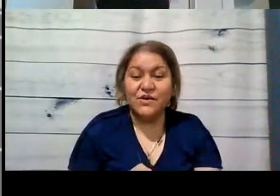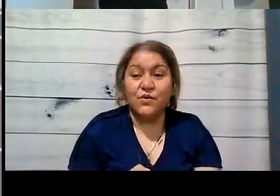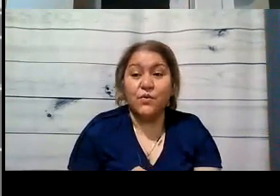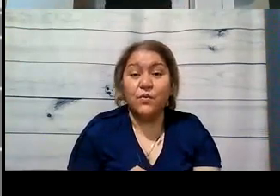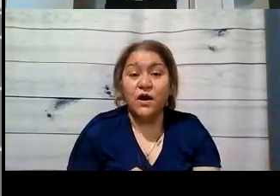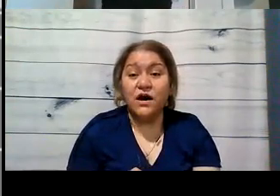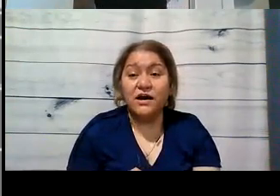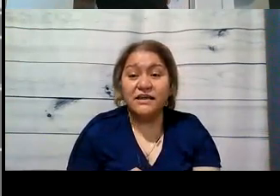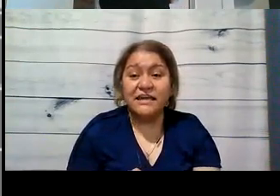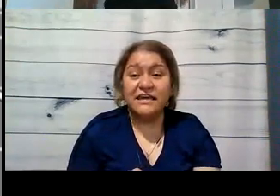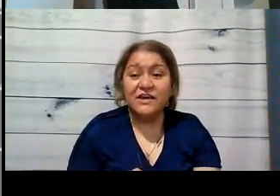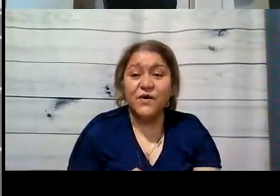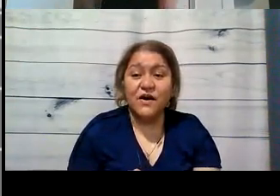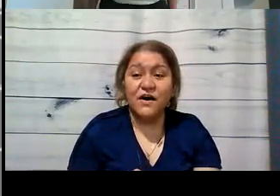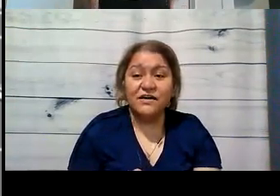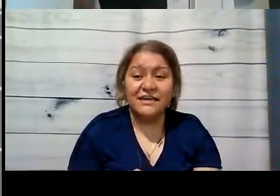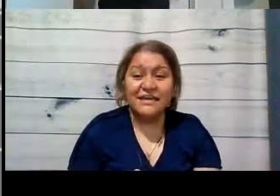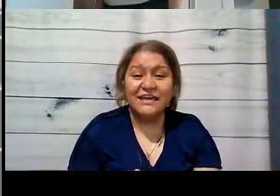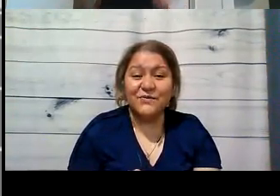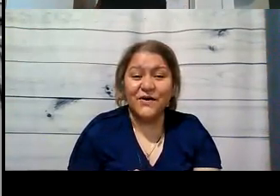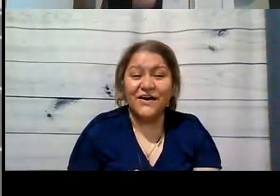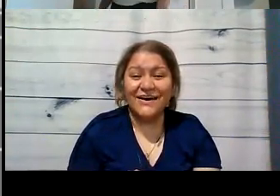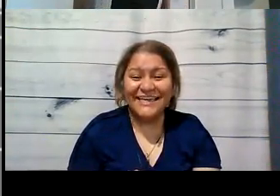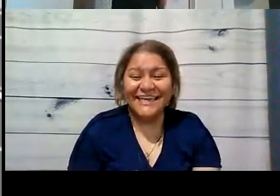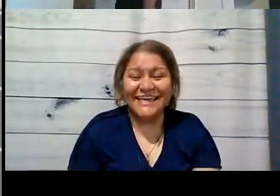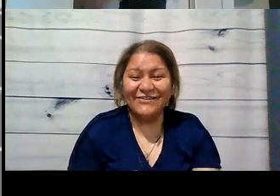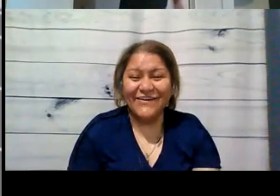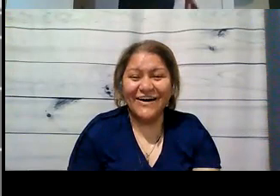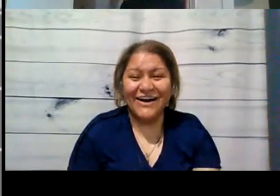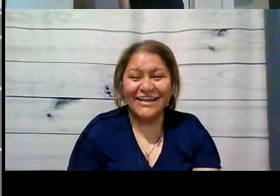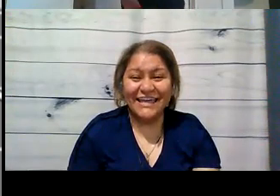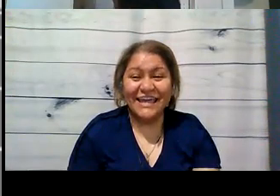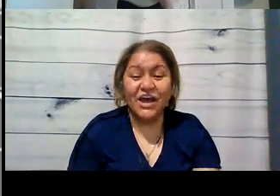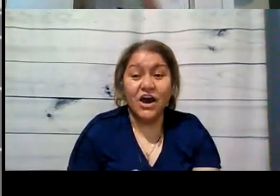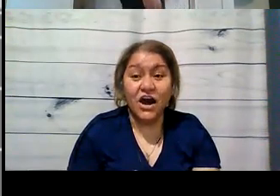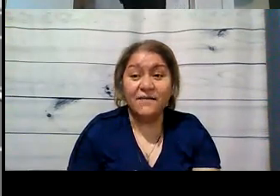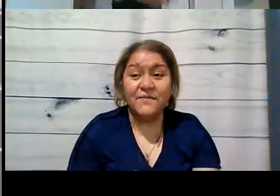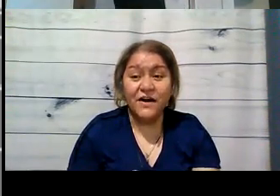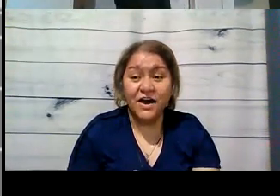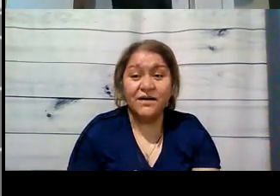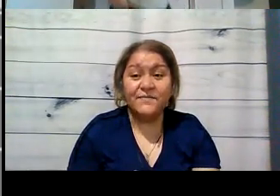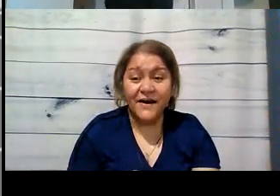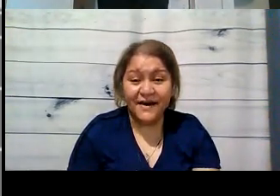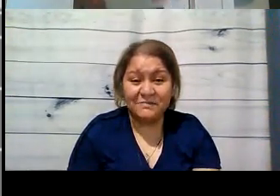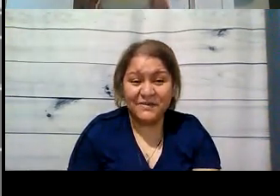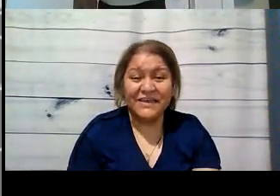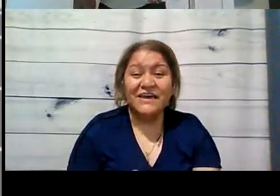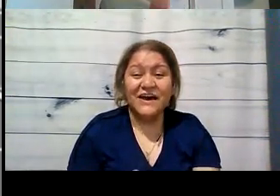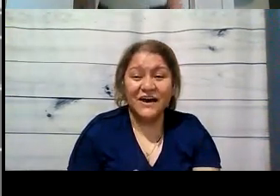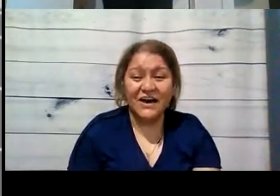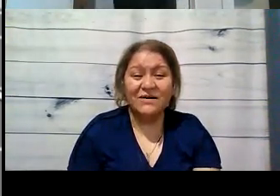goes, walking, walking, walking, walking, hop, hop,